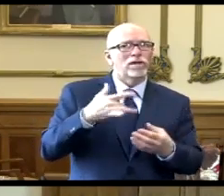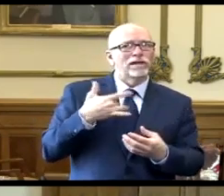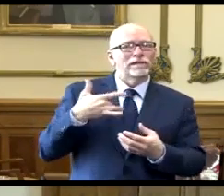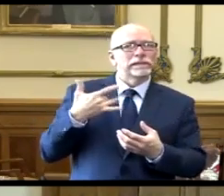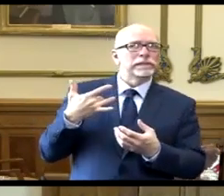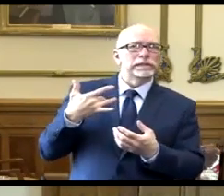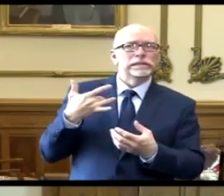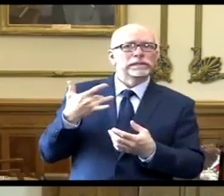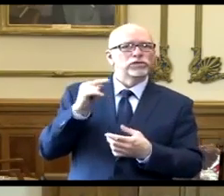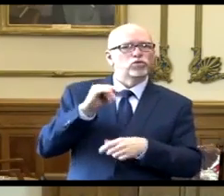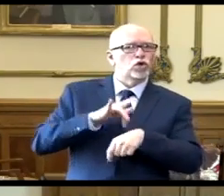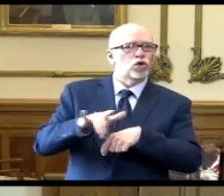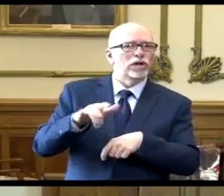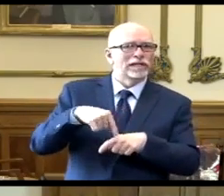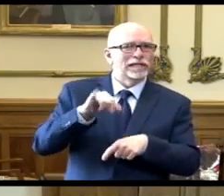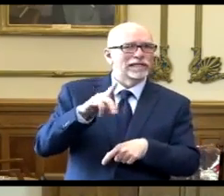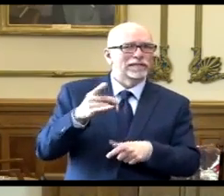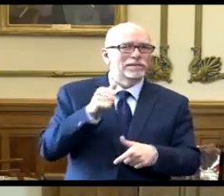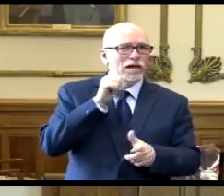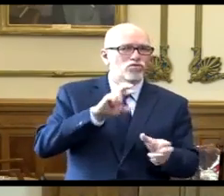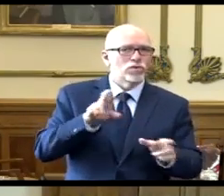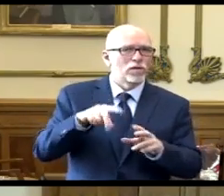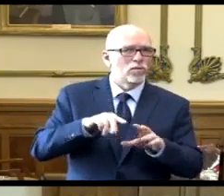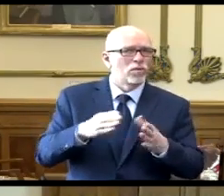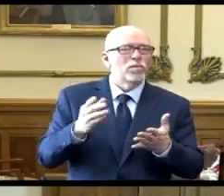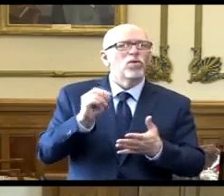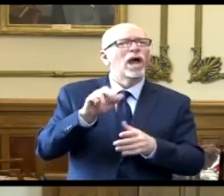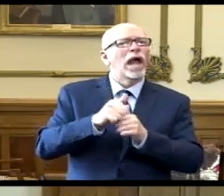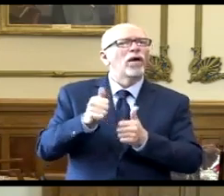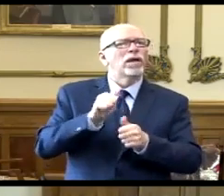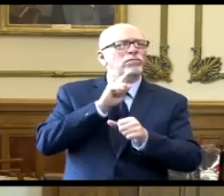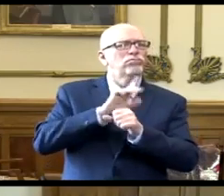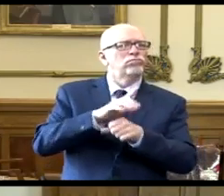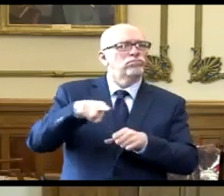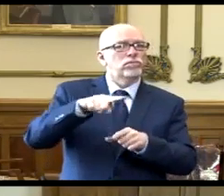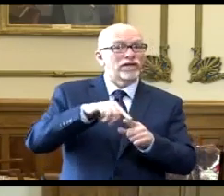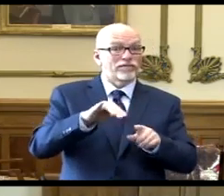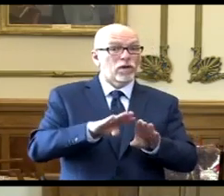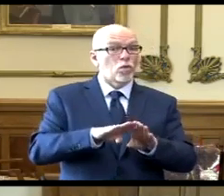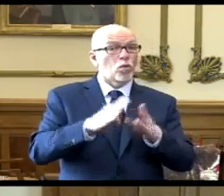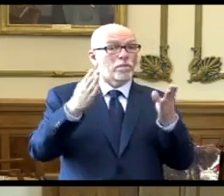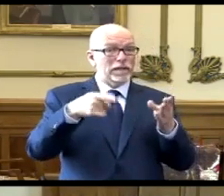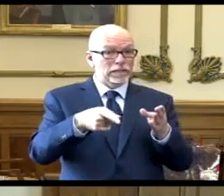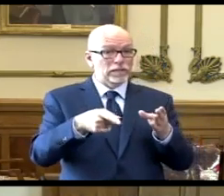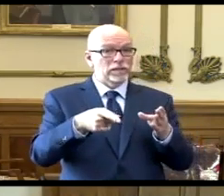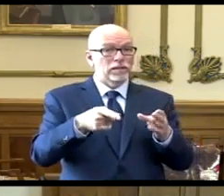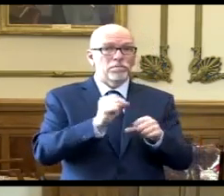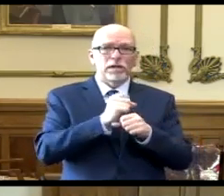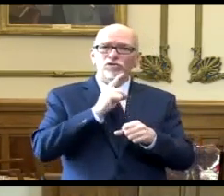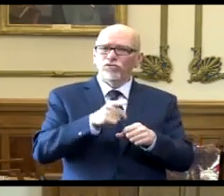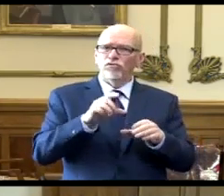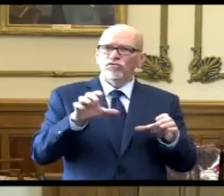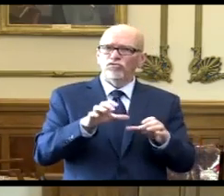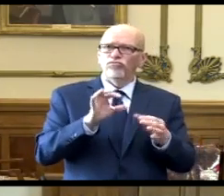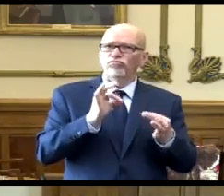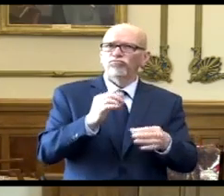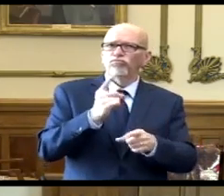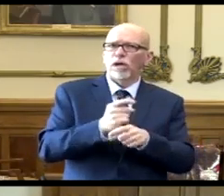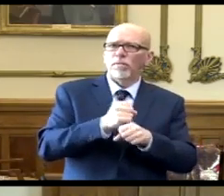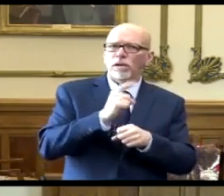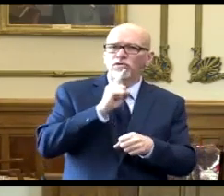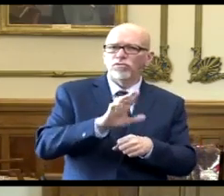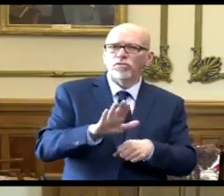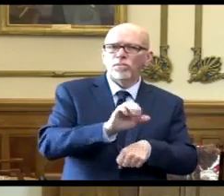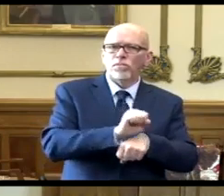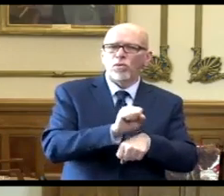perhaps premature here in Indiana? And how do you ensure these companies, once they do open, that they're doing everything possible to keep their